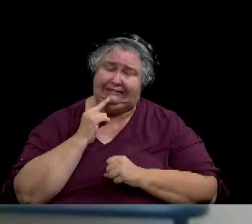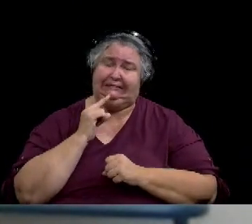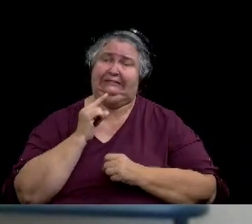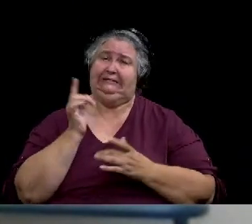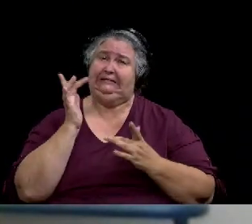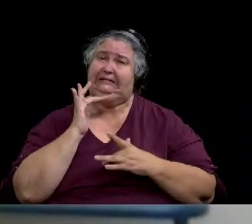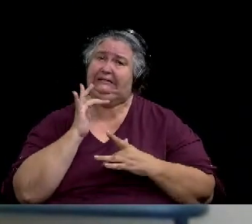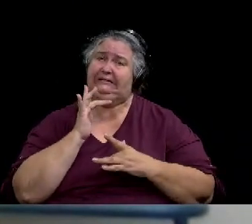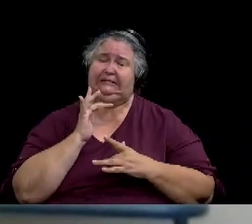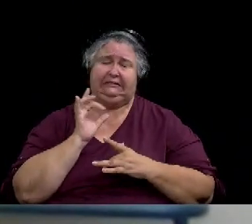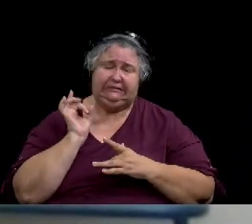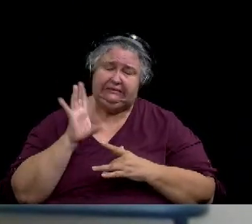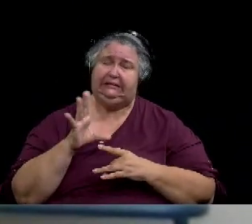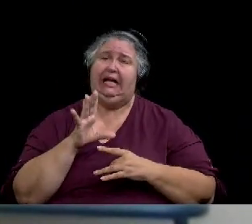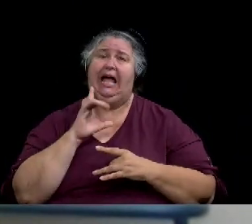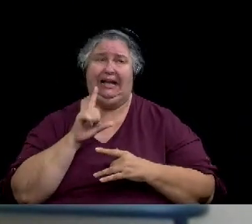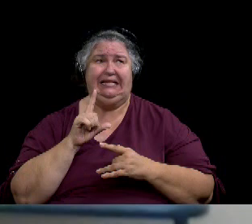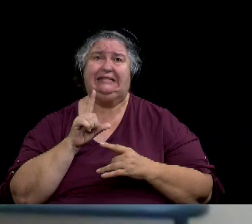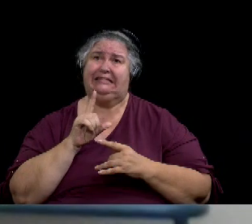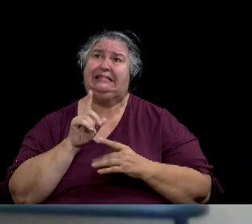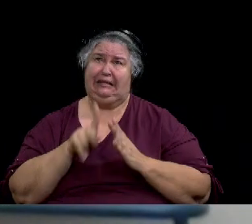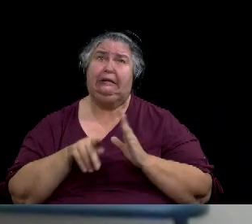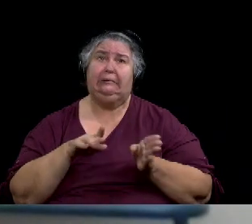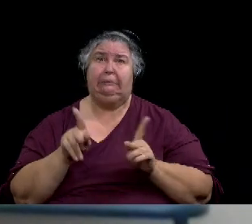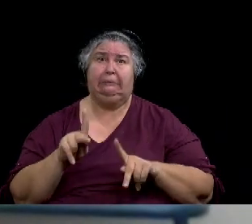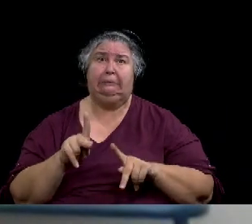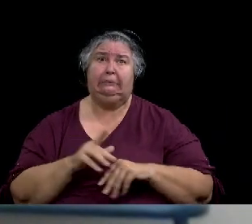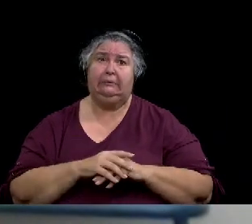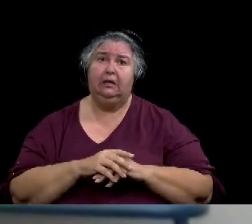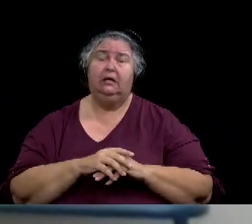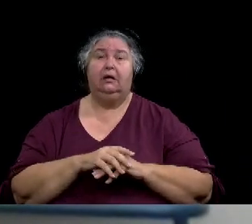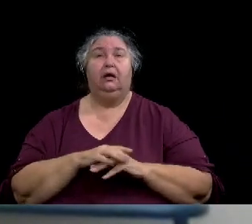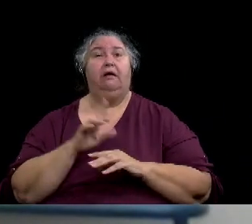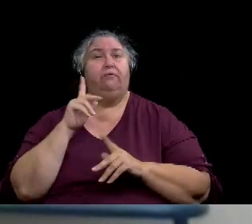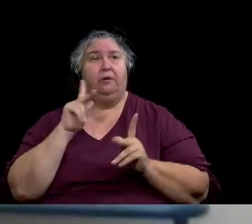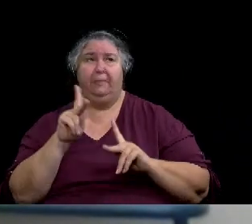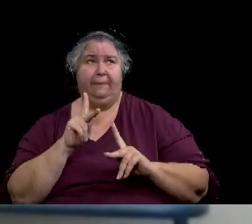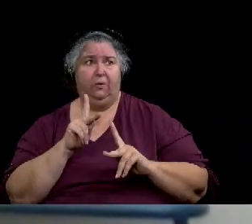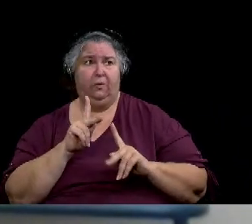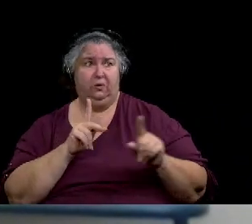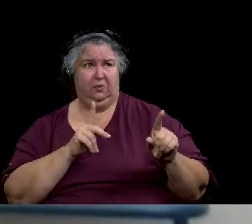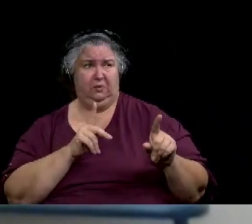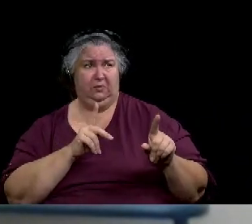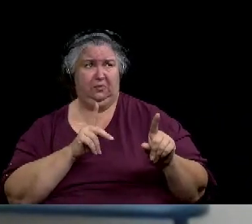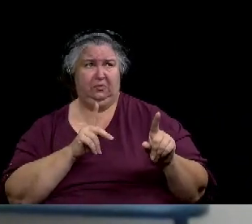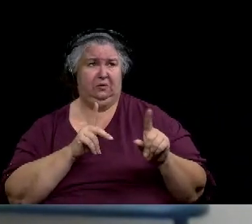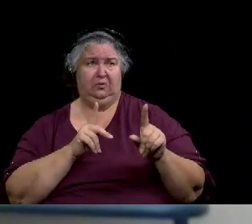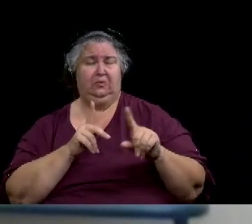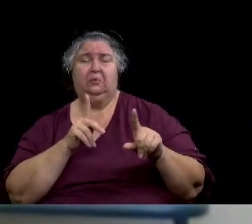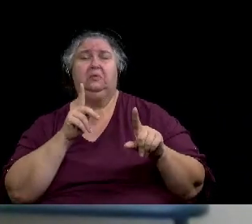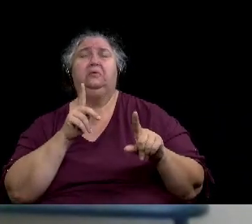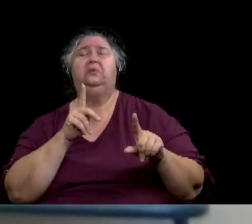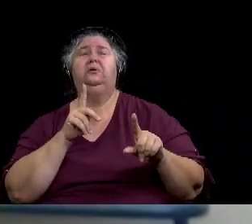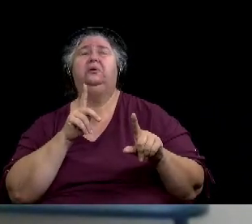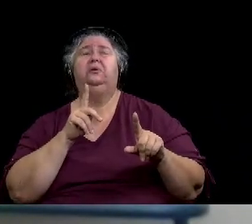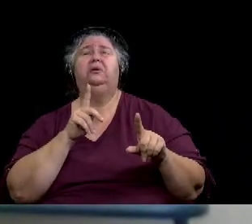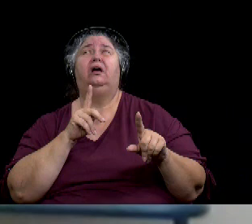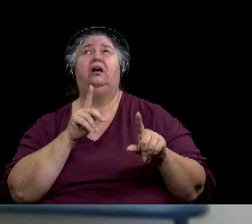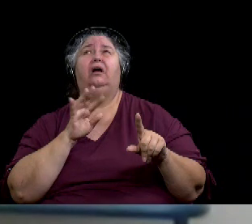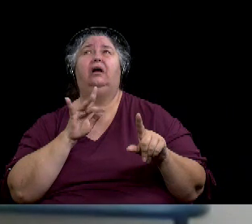illness that is taking people's lives. And for those that it doesn't kill, it does certainly